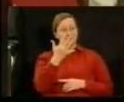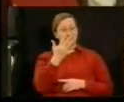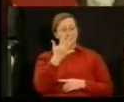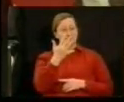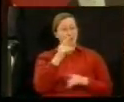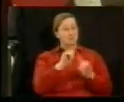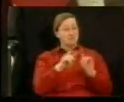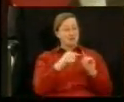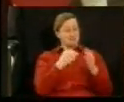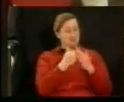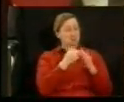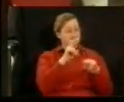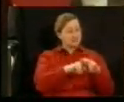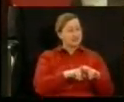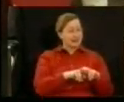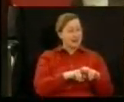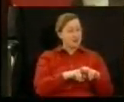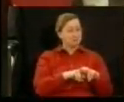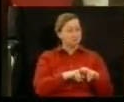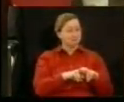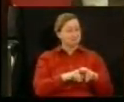down.